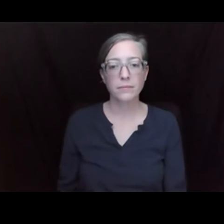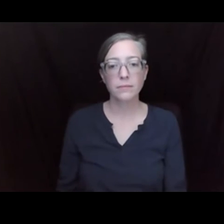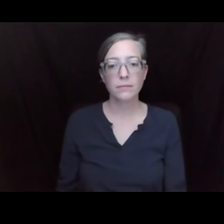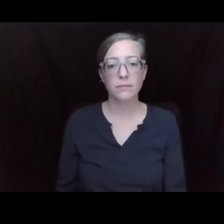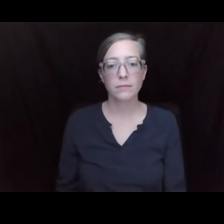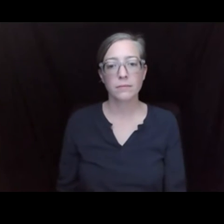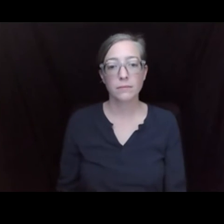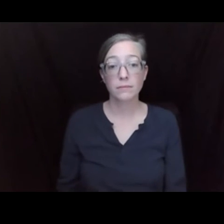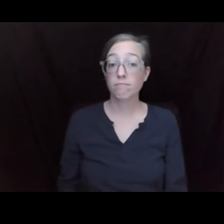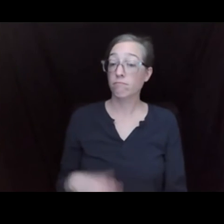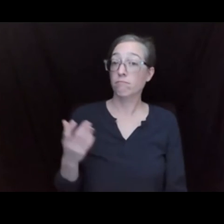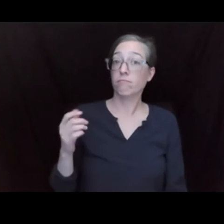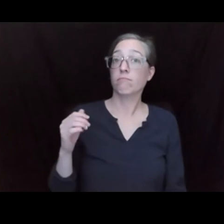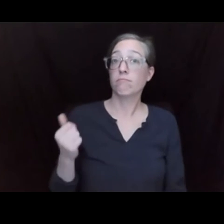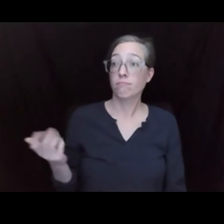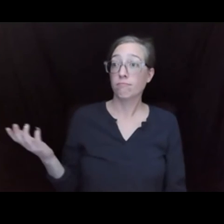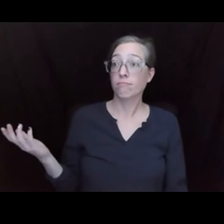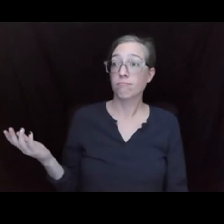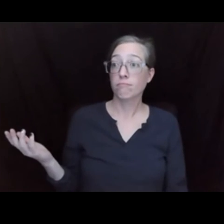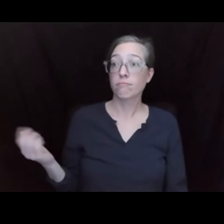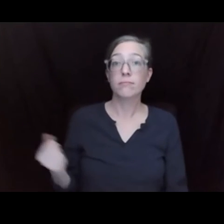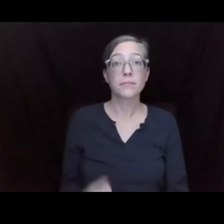Anyone else?